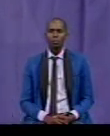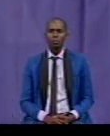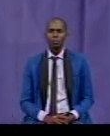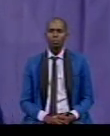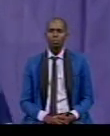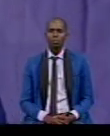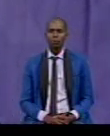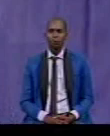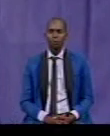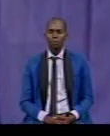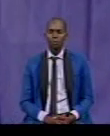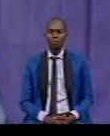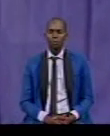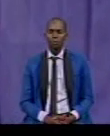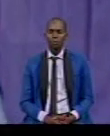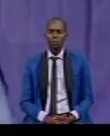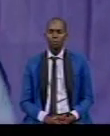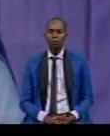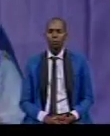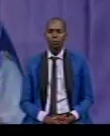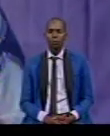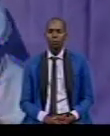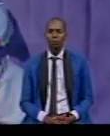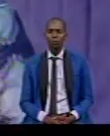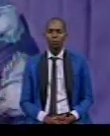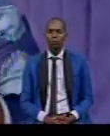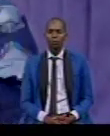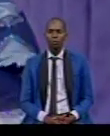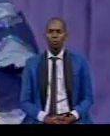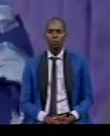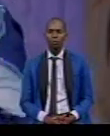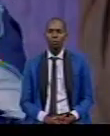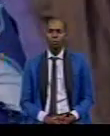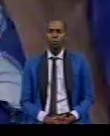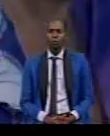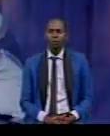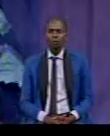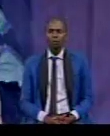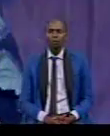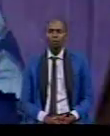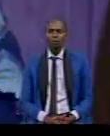Your hour has come. My time has come.